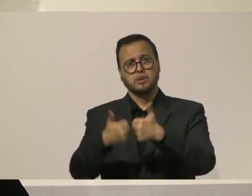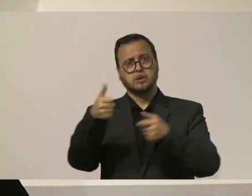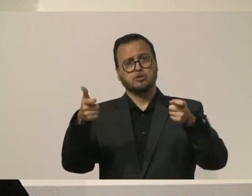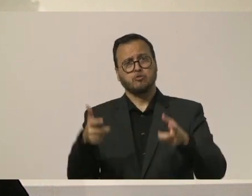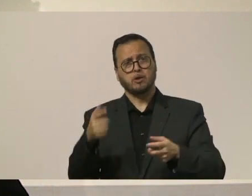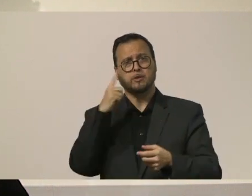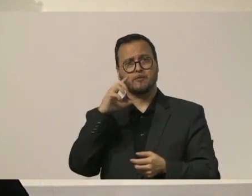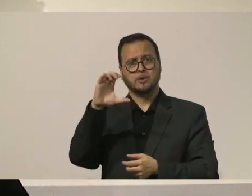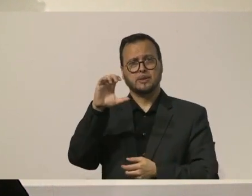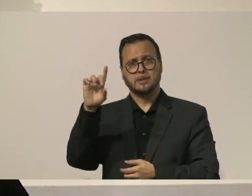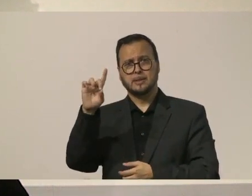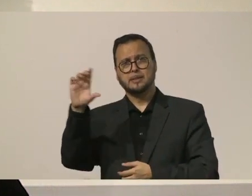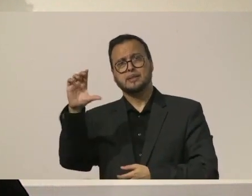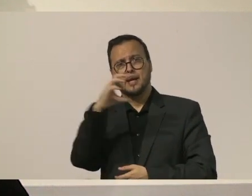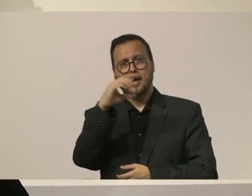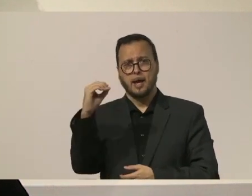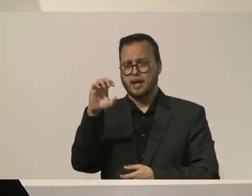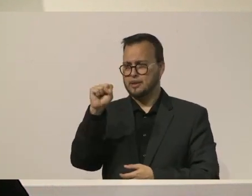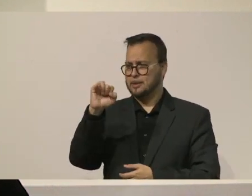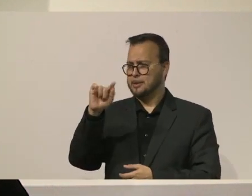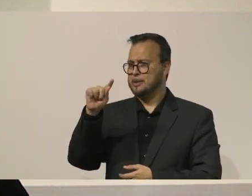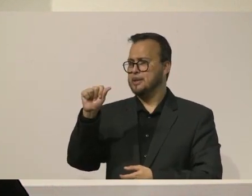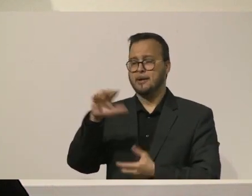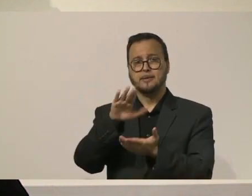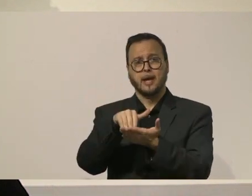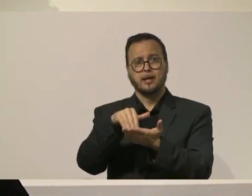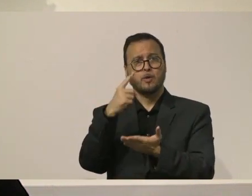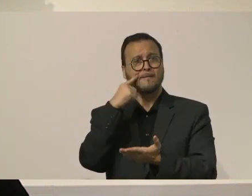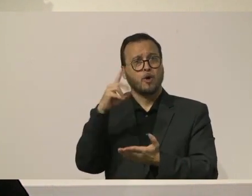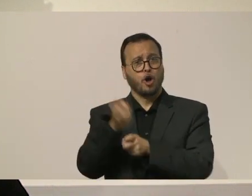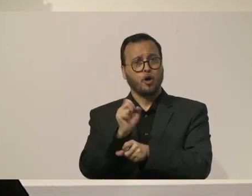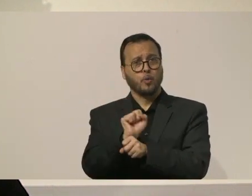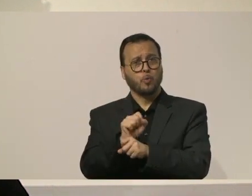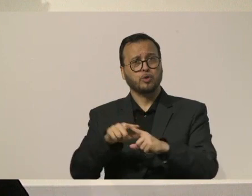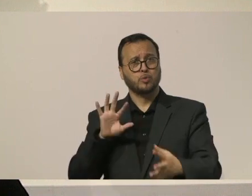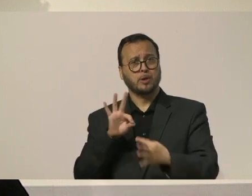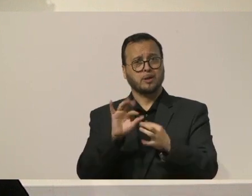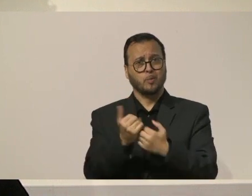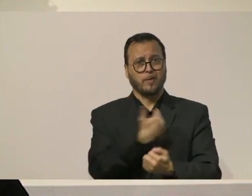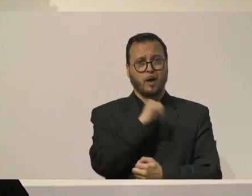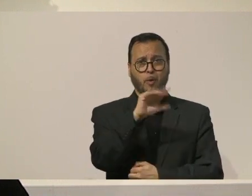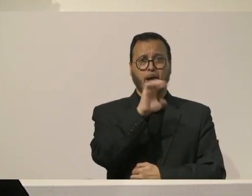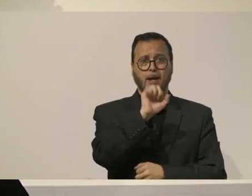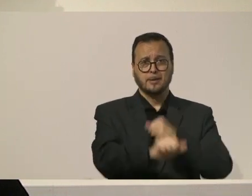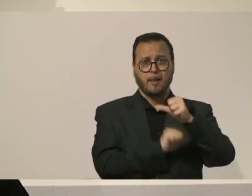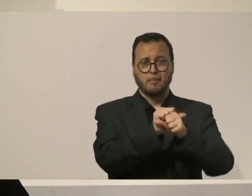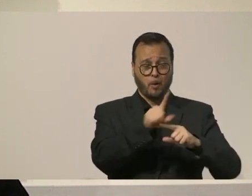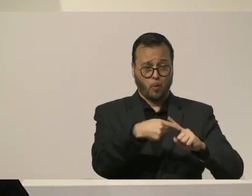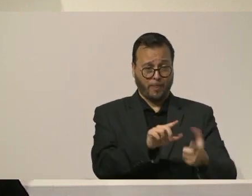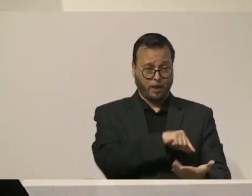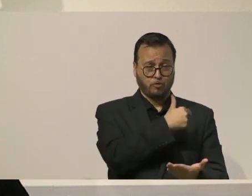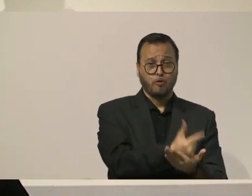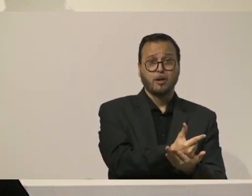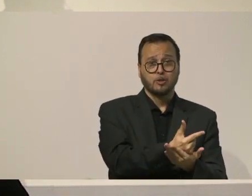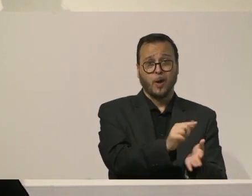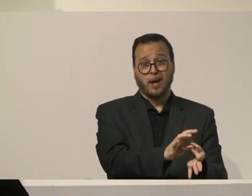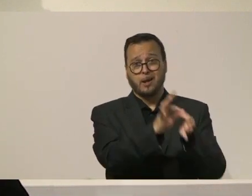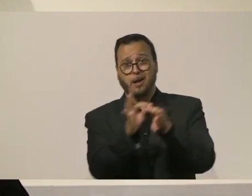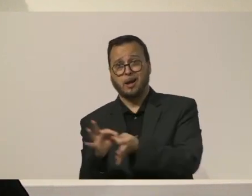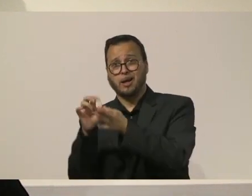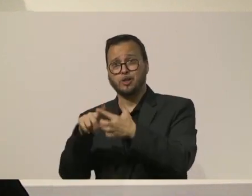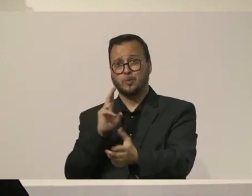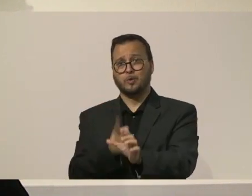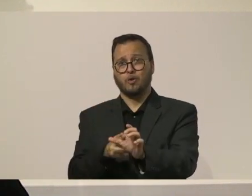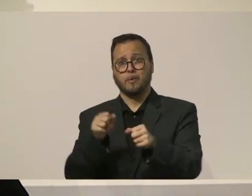the CDC and the Satya Center, for our hard work in connecting with our ACE alumni as they graduate and connecting them to enrollment opportunities